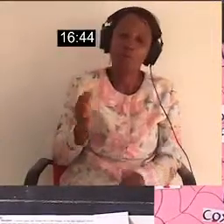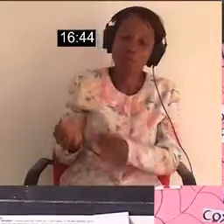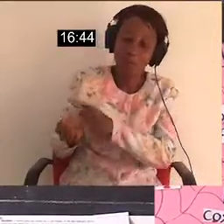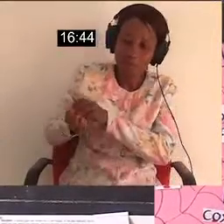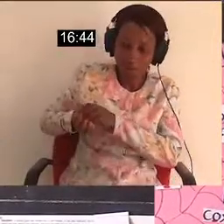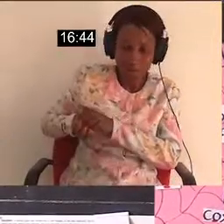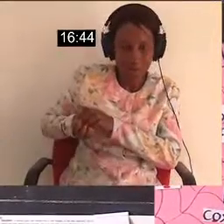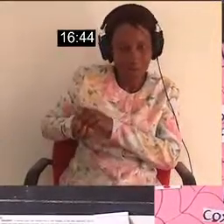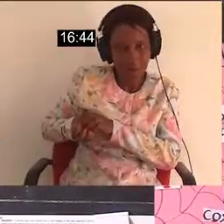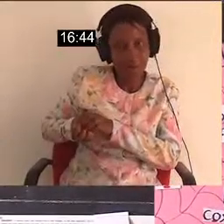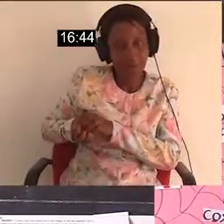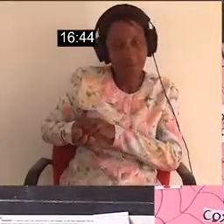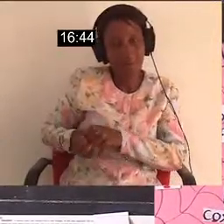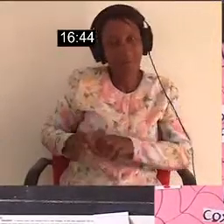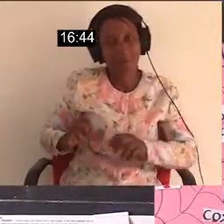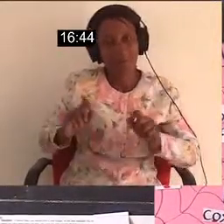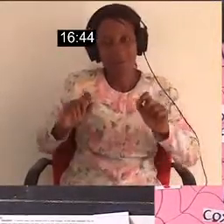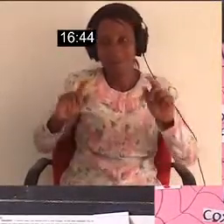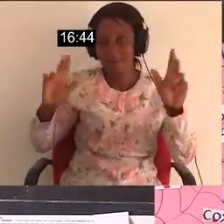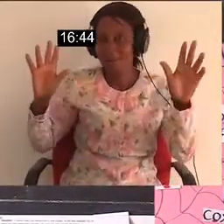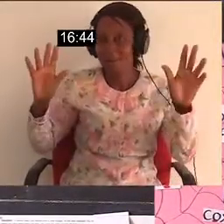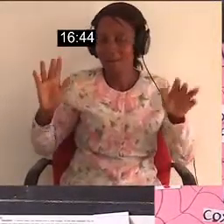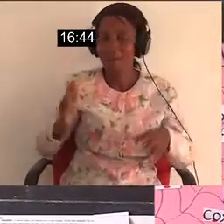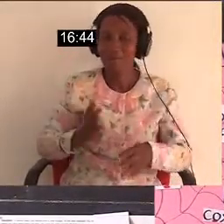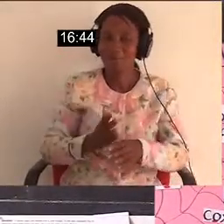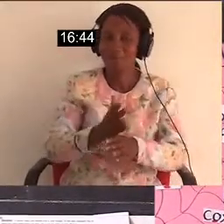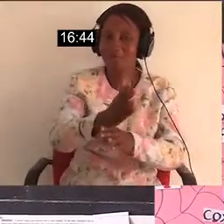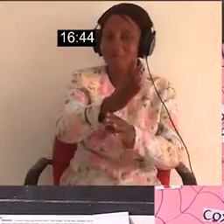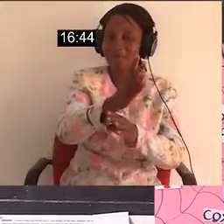safe, life goes on.